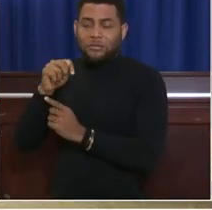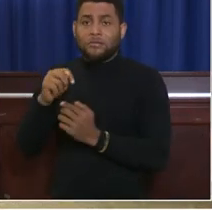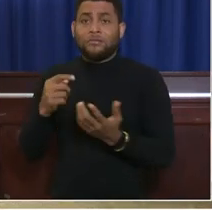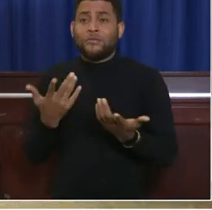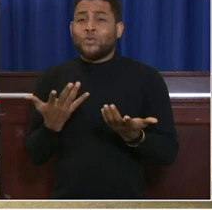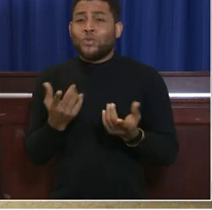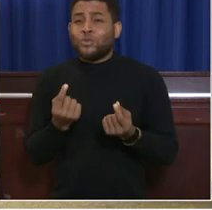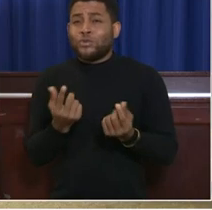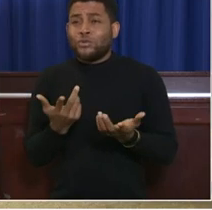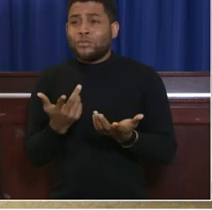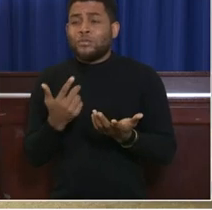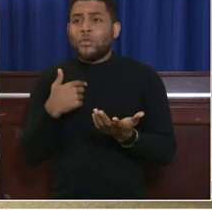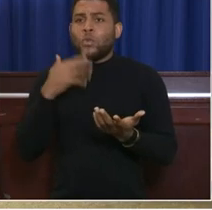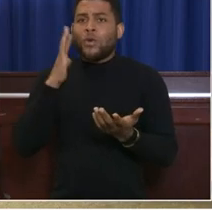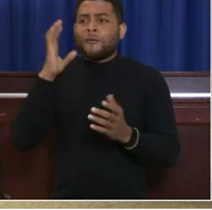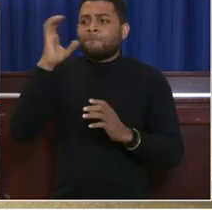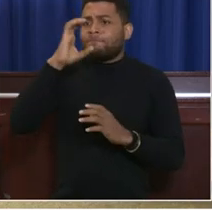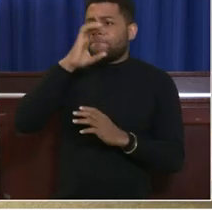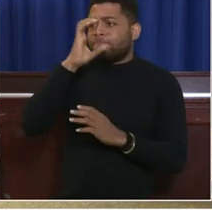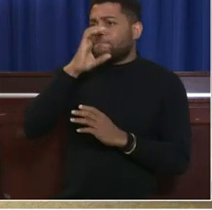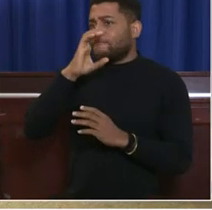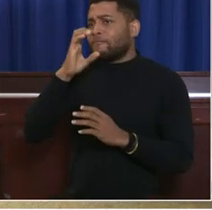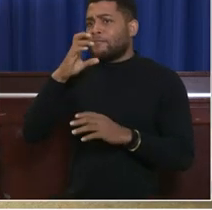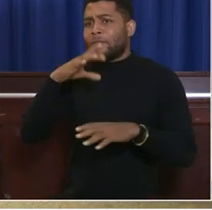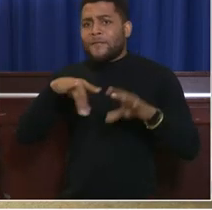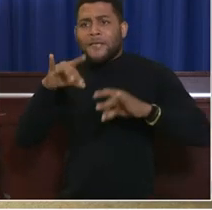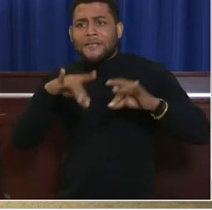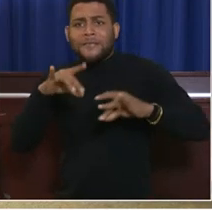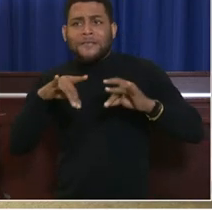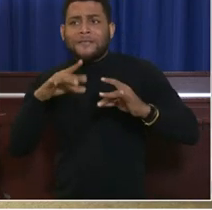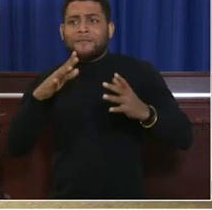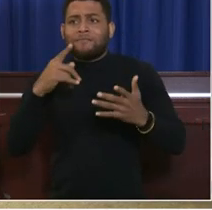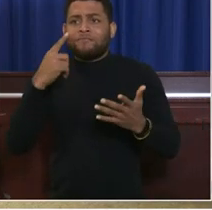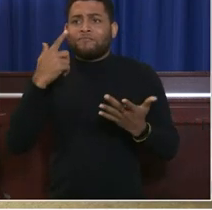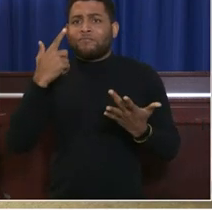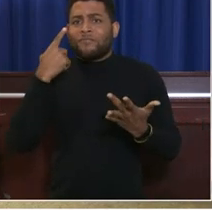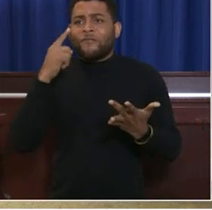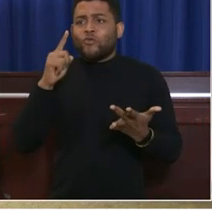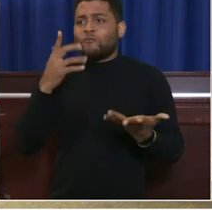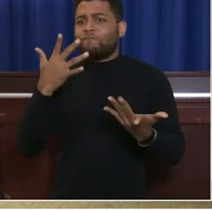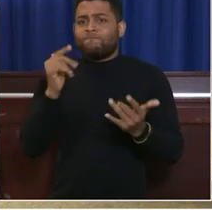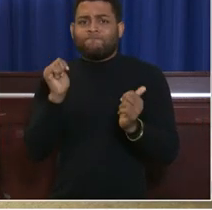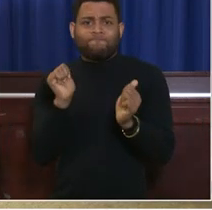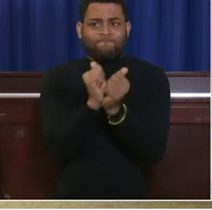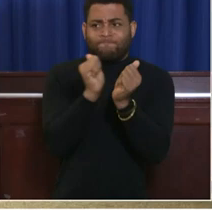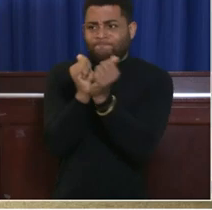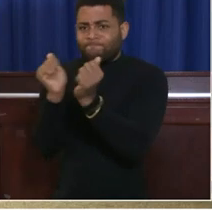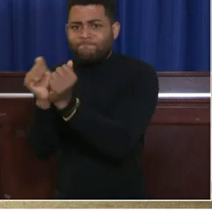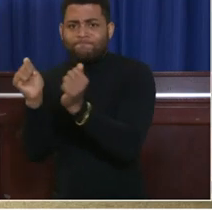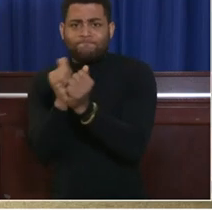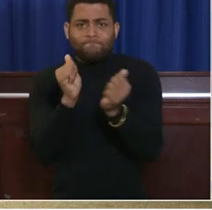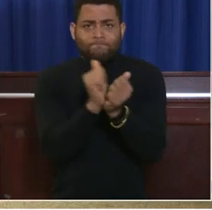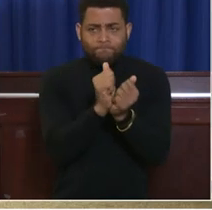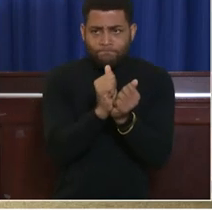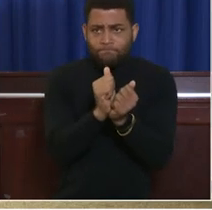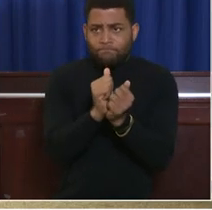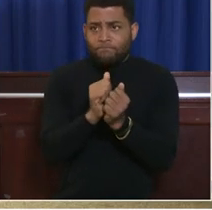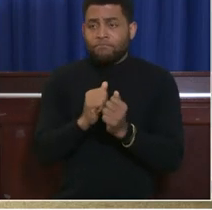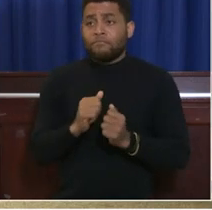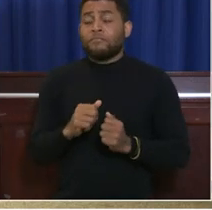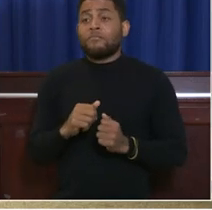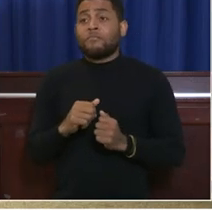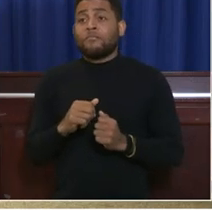and execute arrest warrants. The operation has been a collaboration between MPD,